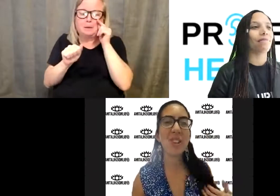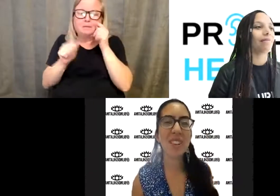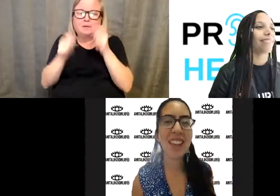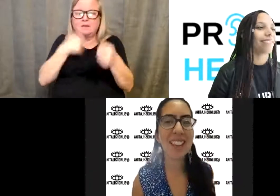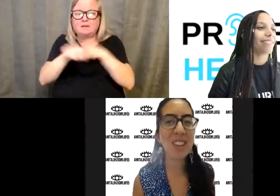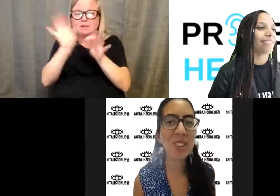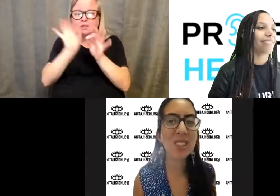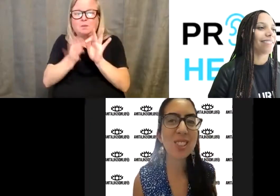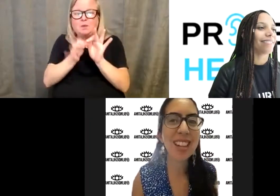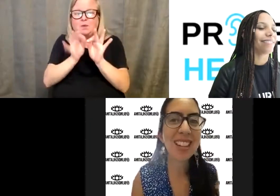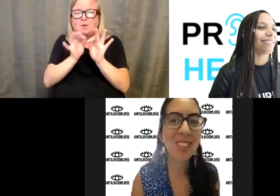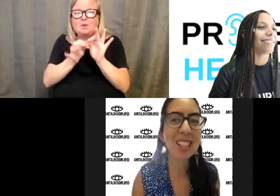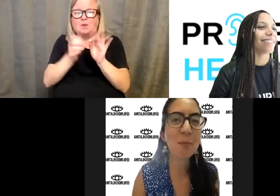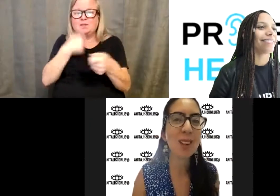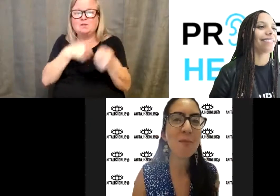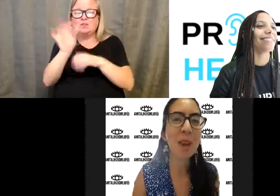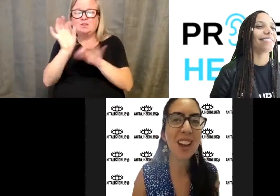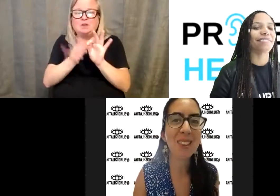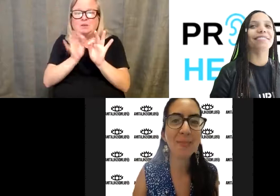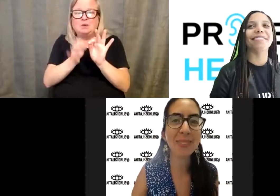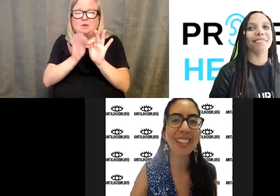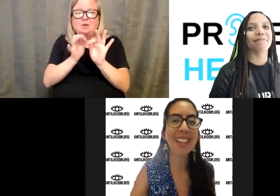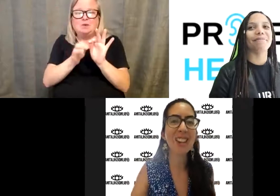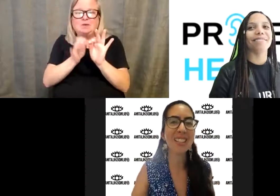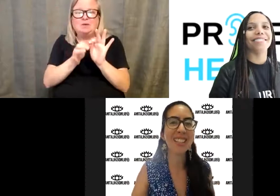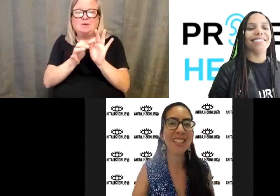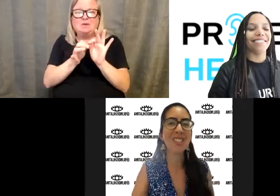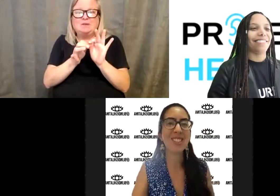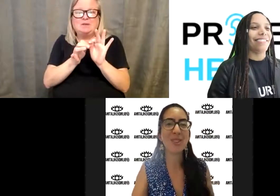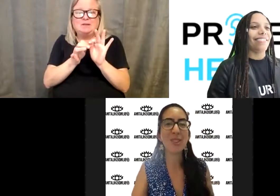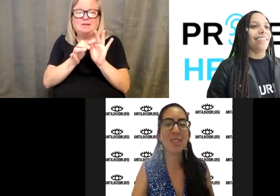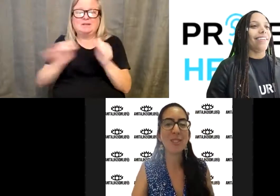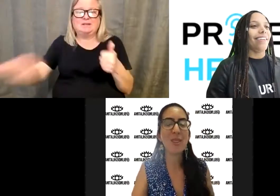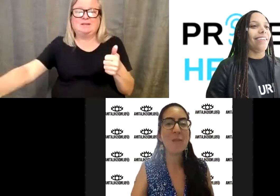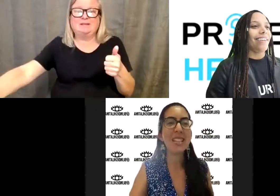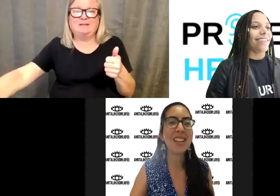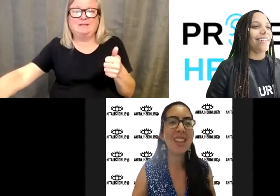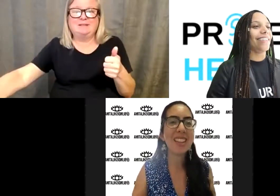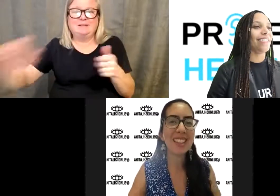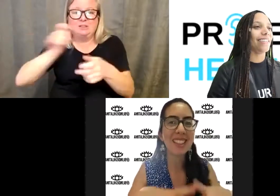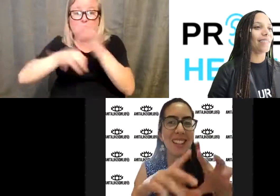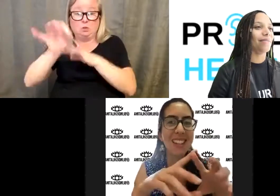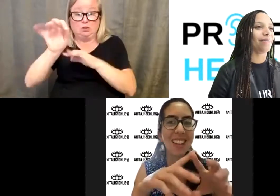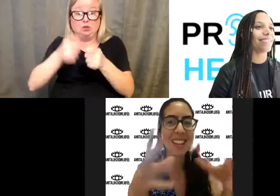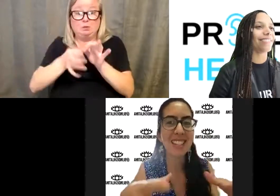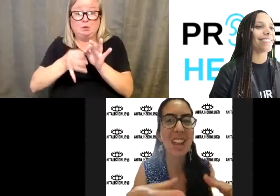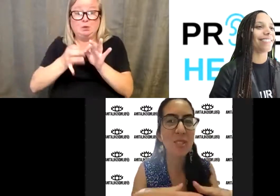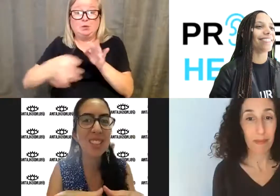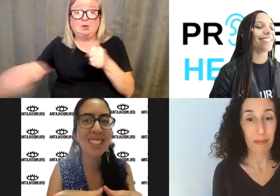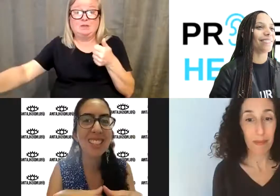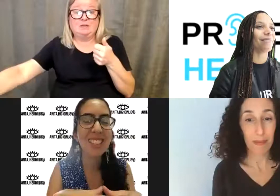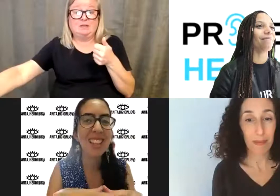Thank you for that. I love when you share stories about your mom and everything she used to do for you, because I think that's the hidden